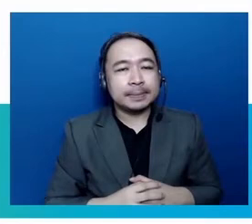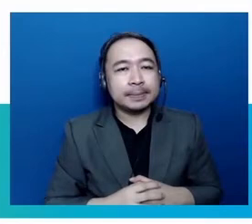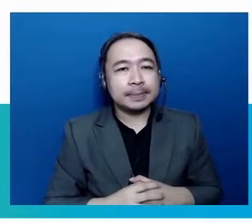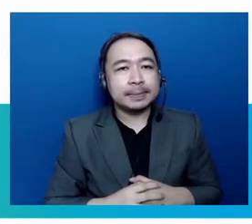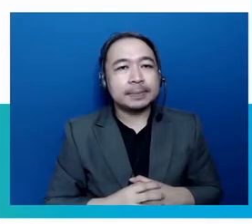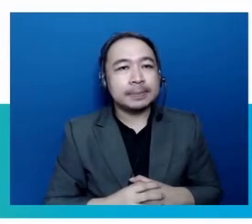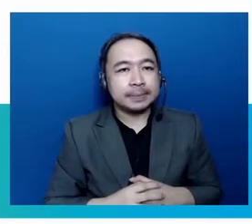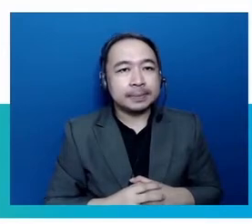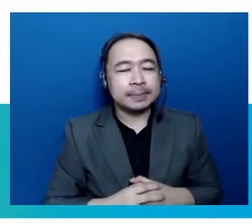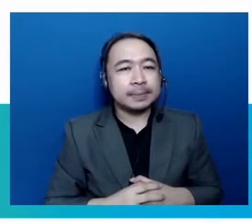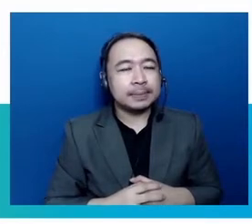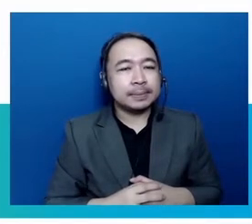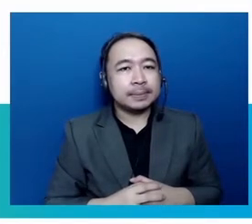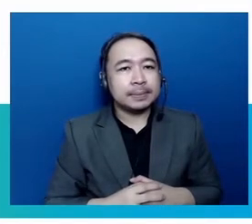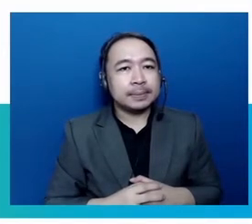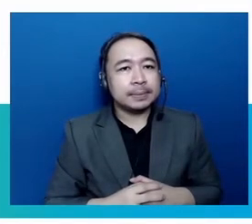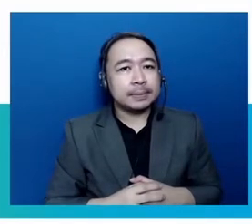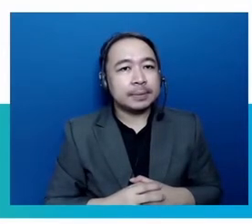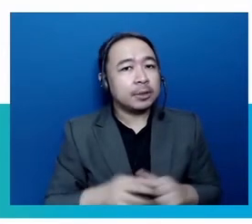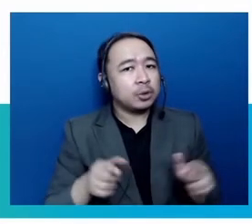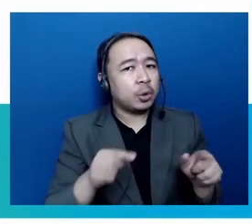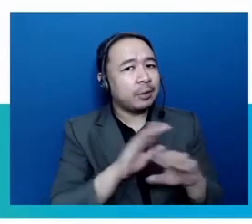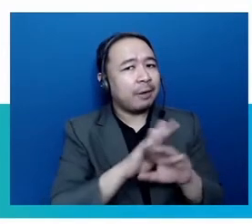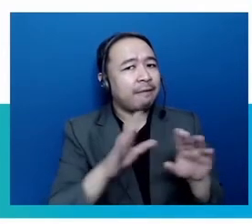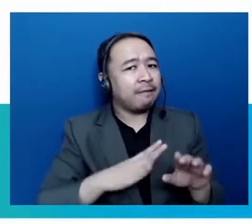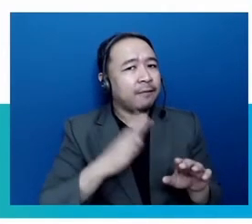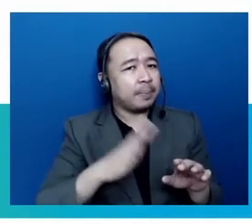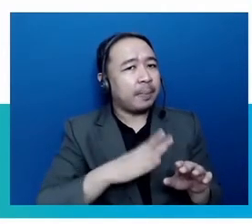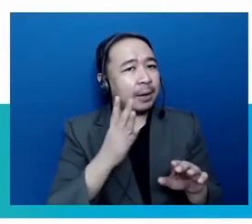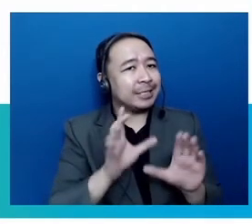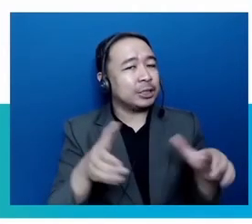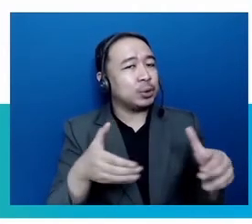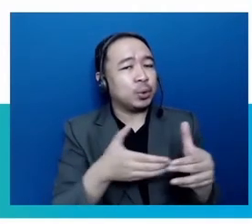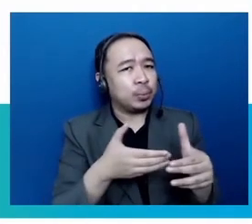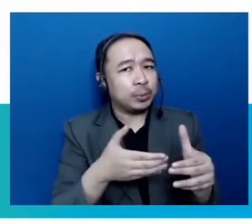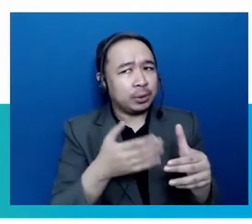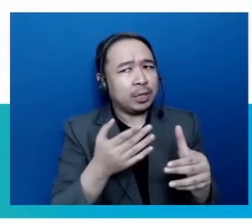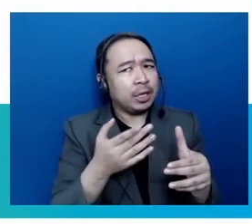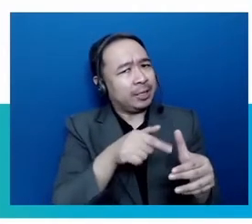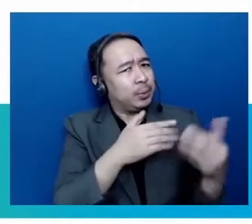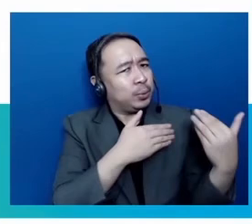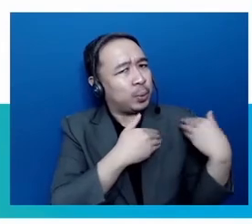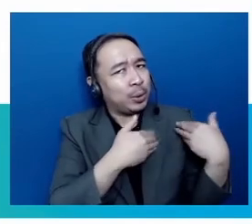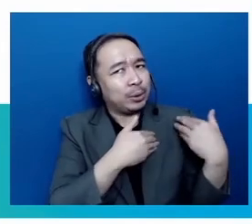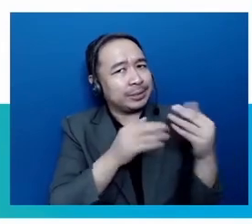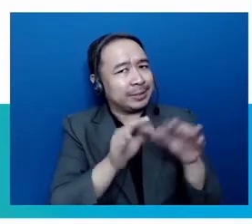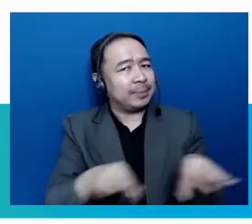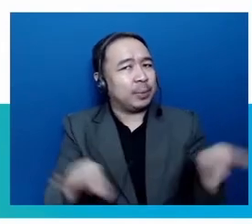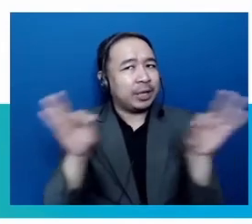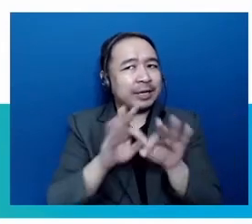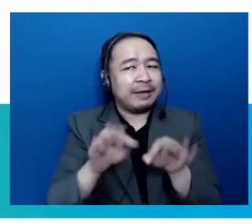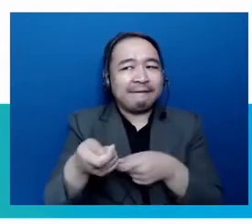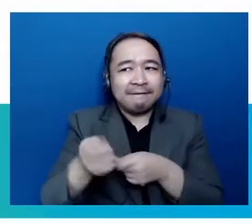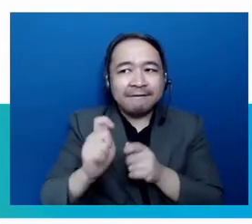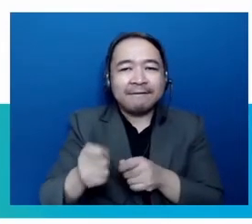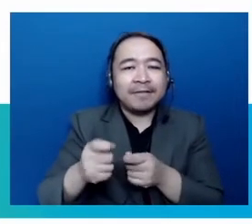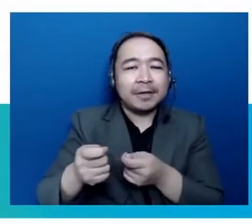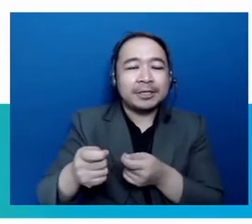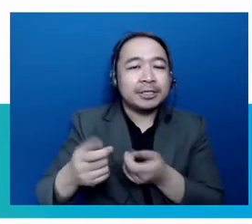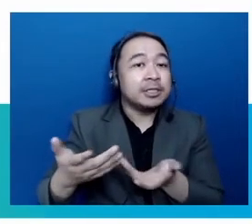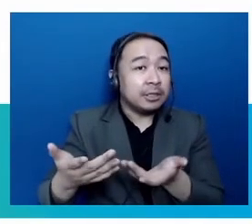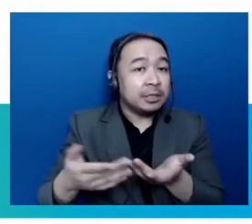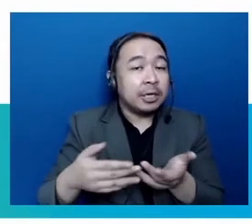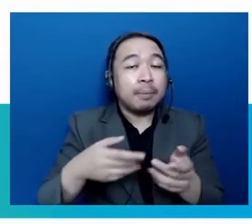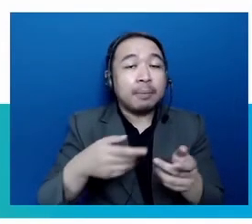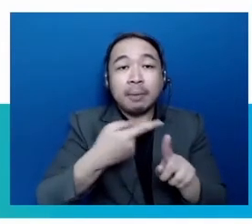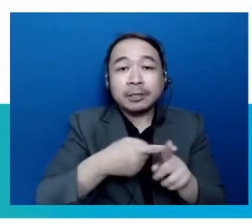important are informal sectors in fisheries and waste management and how important is it to work with